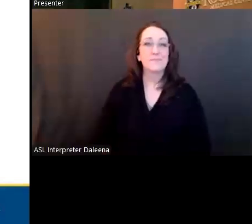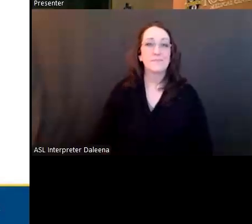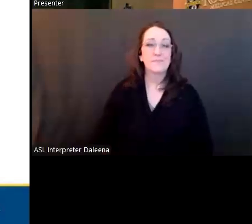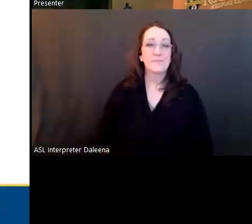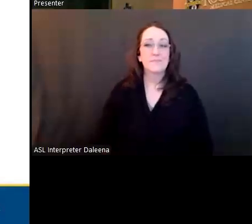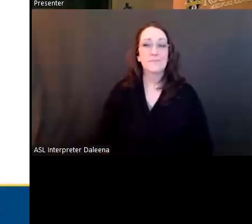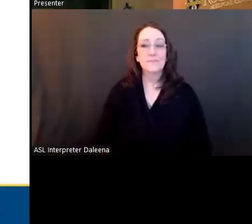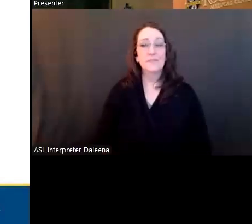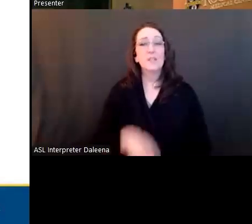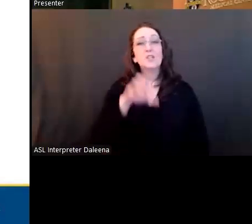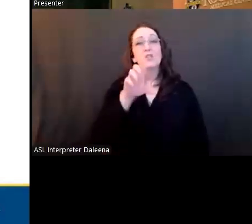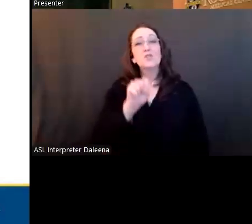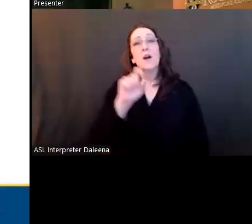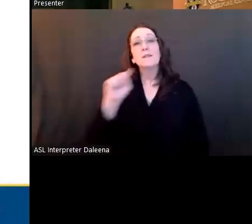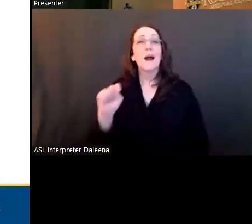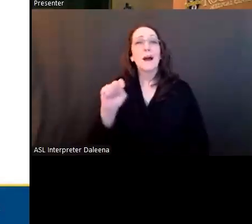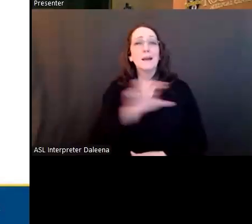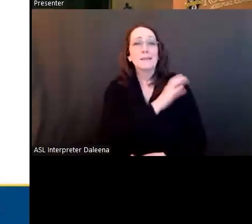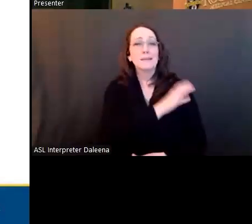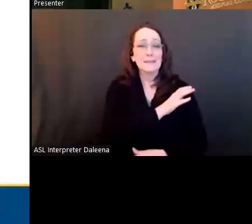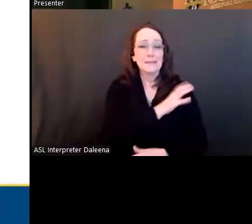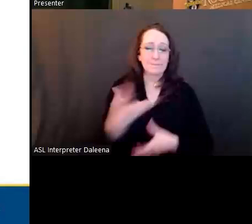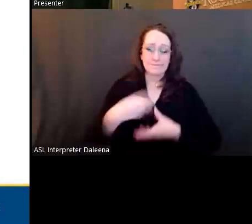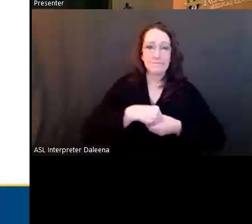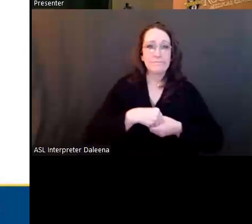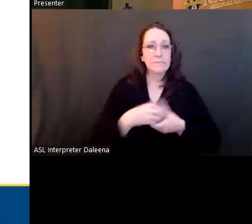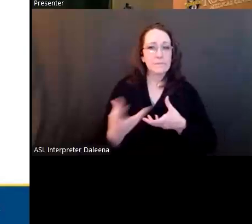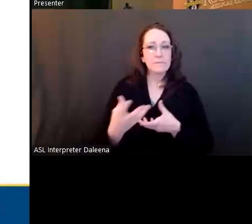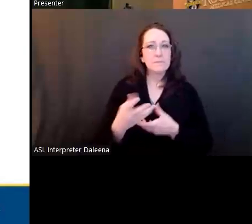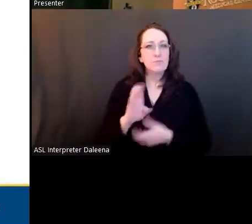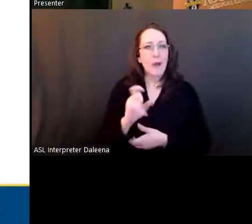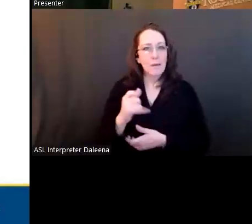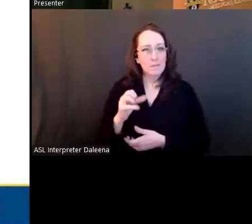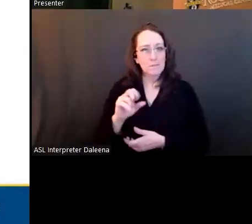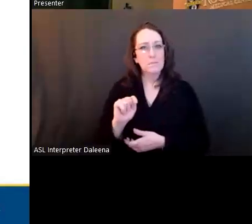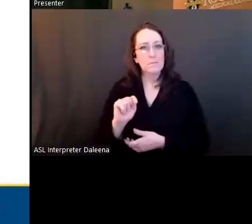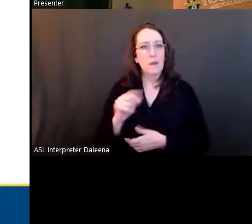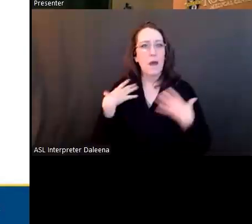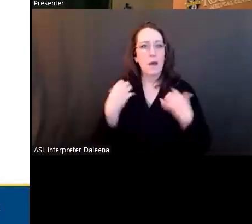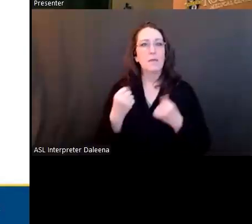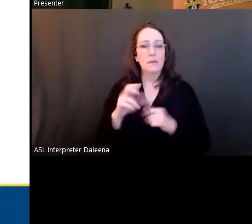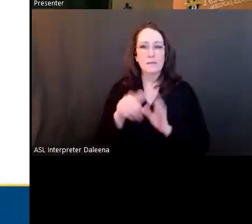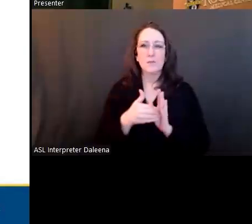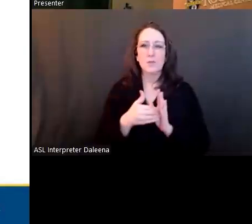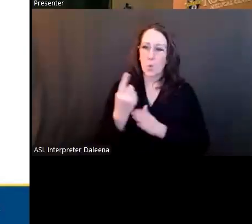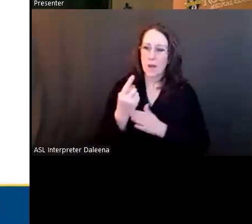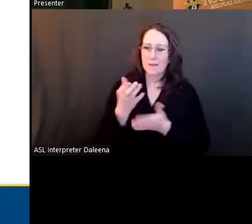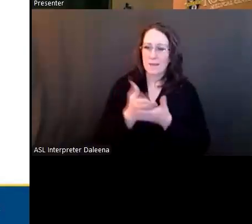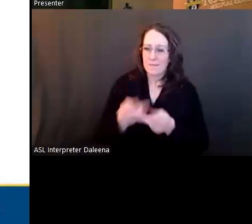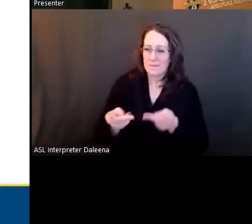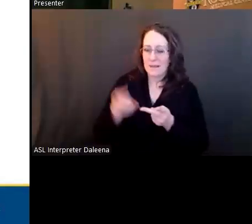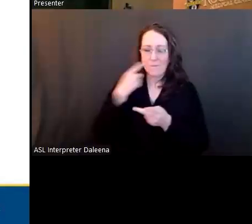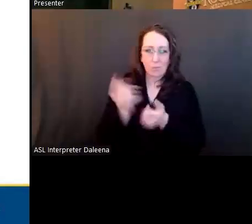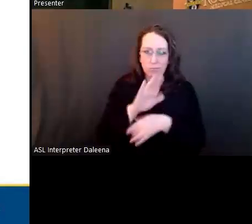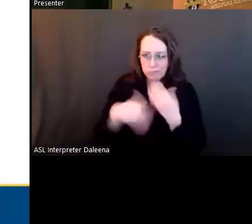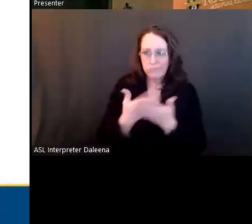Strong Ties Clinic exists within the larger Brighton Health Center, which is truly a one-stop shop for our patients. We have